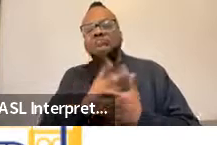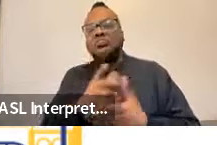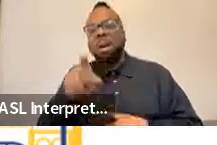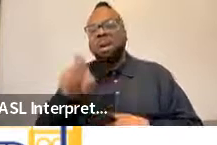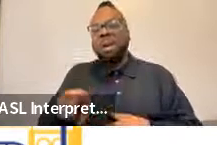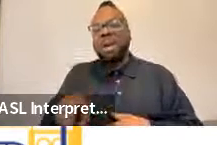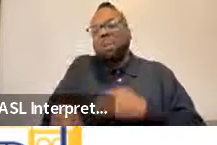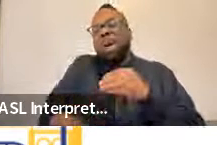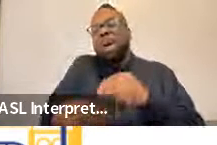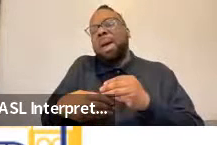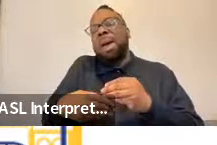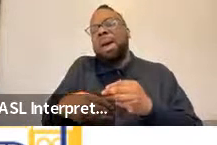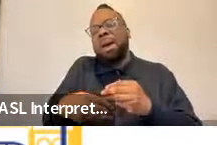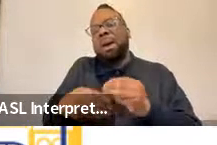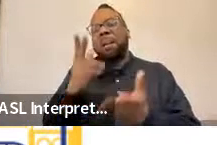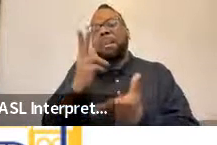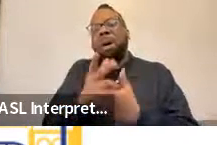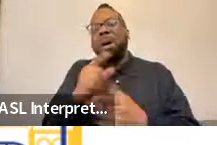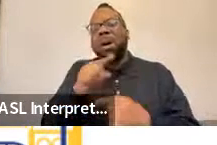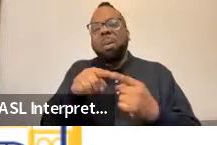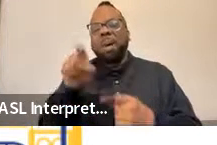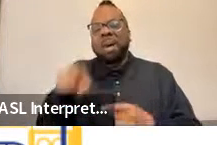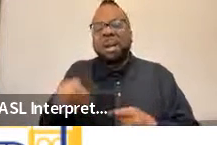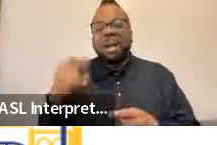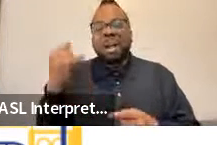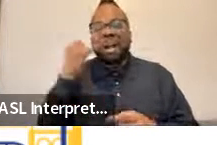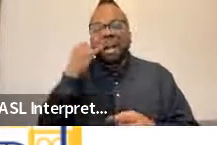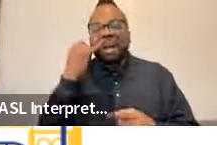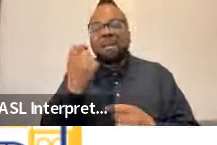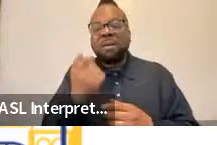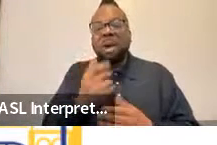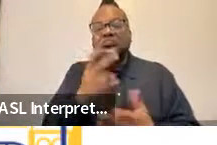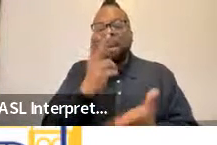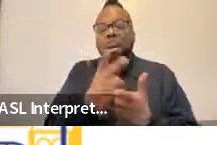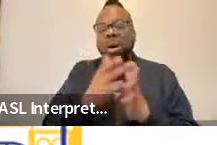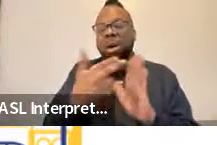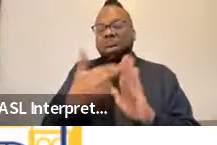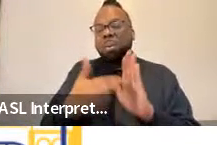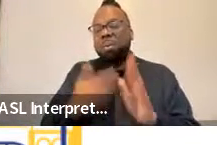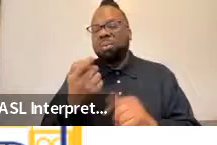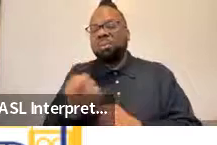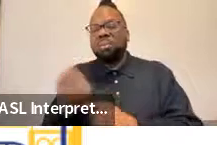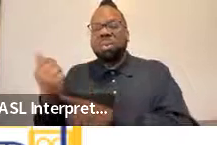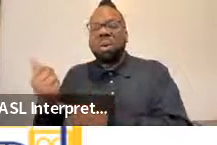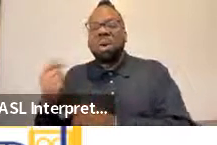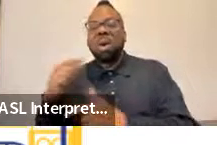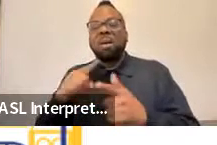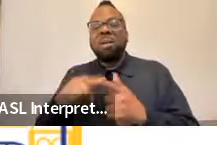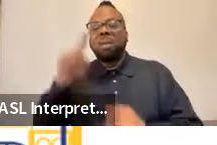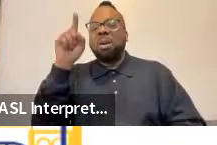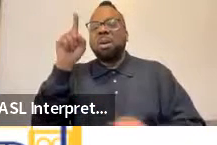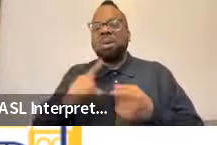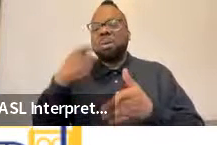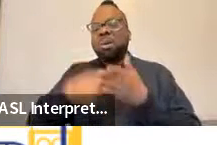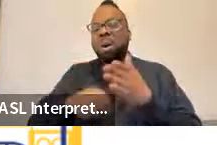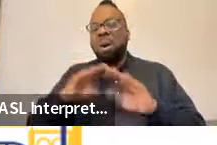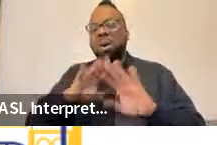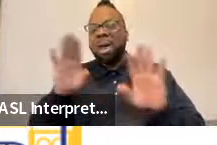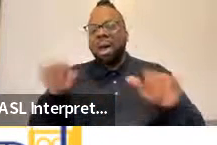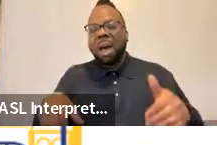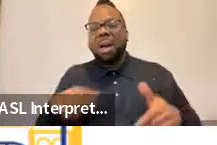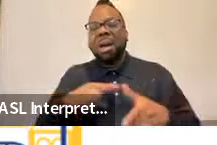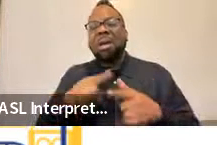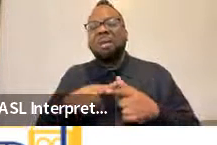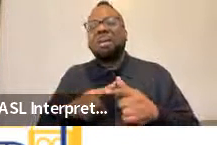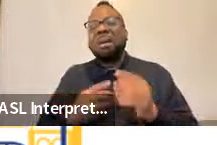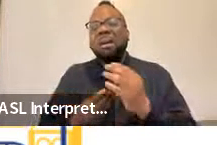is demand. But by removing parking mandates, we can help reduce the cost of housing construction and enable the development of more homes